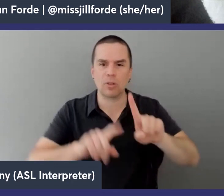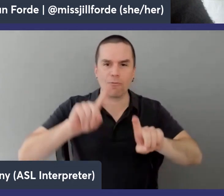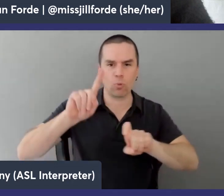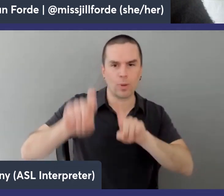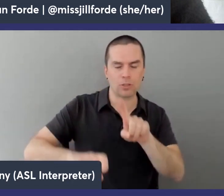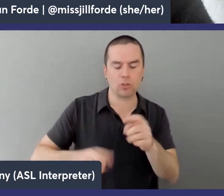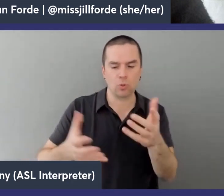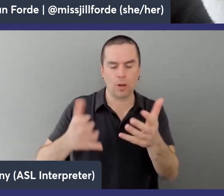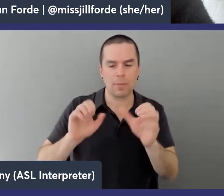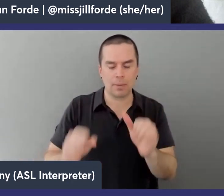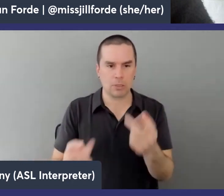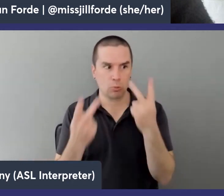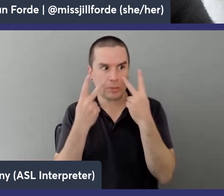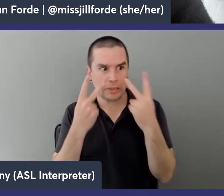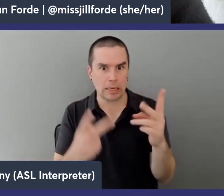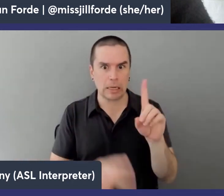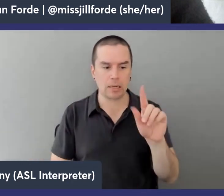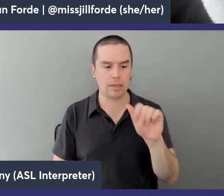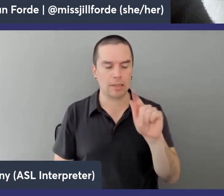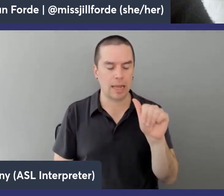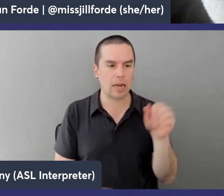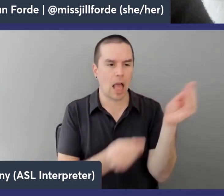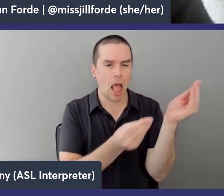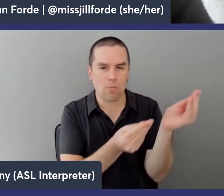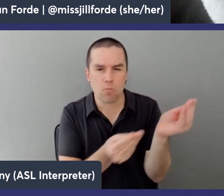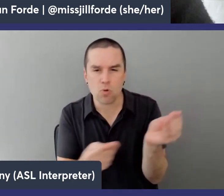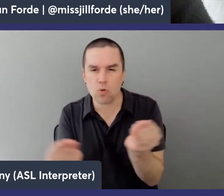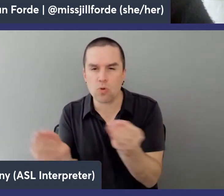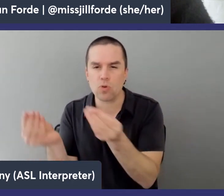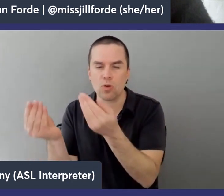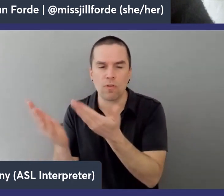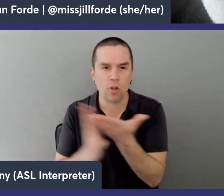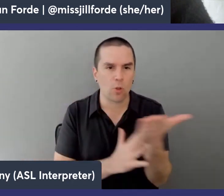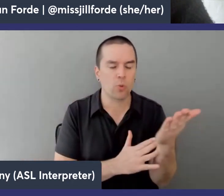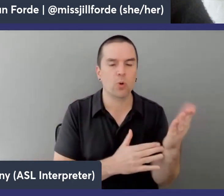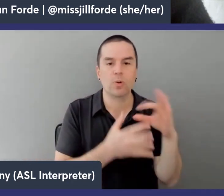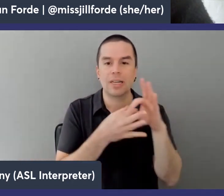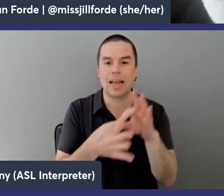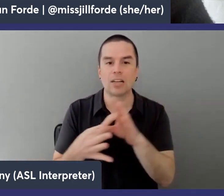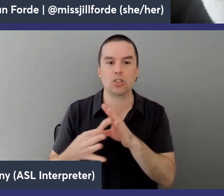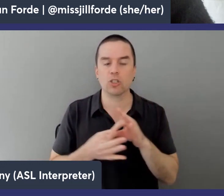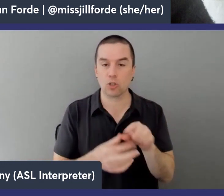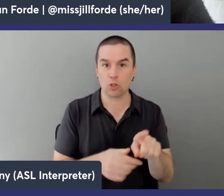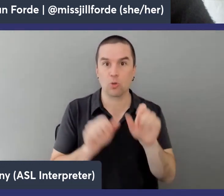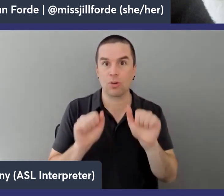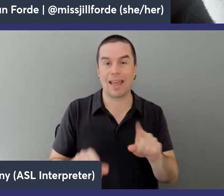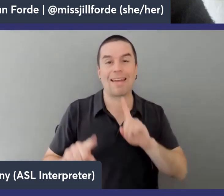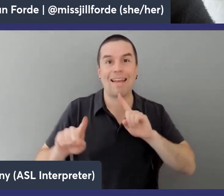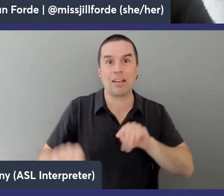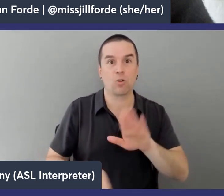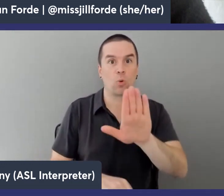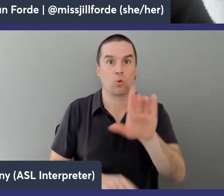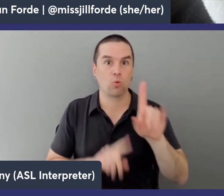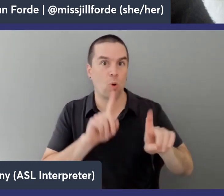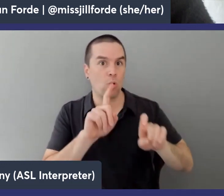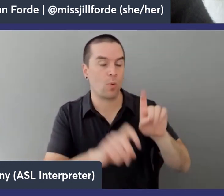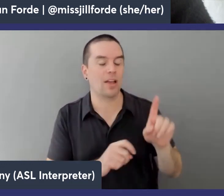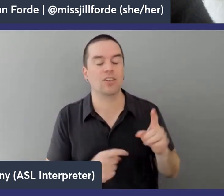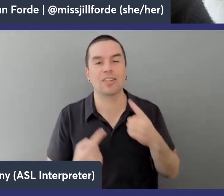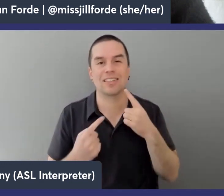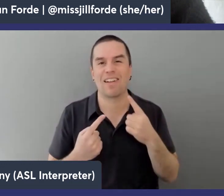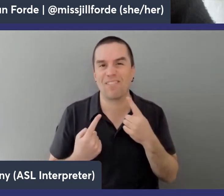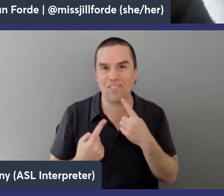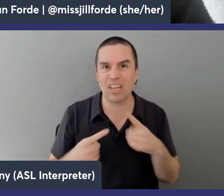at that data and move across those connections in such a way that you're able to answer questions very efficiently and